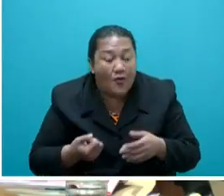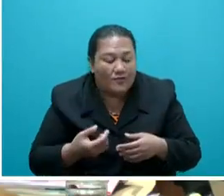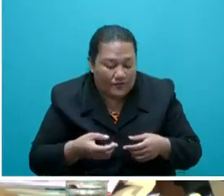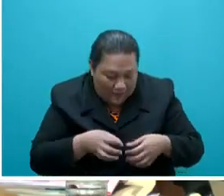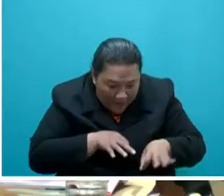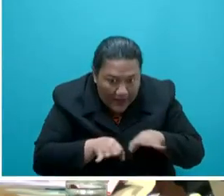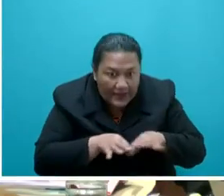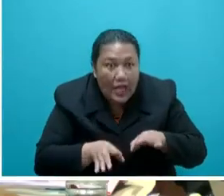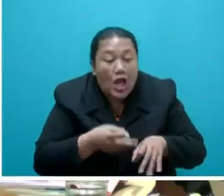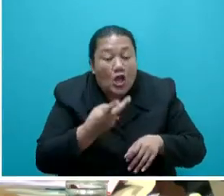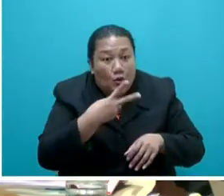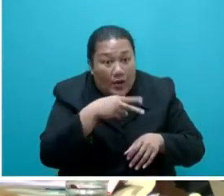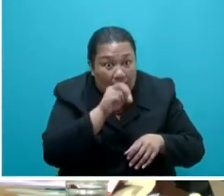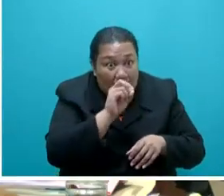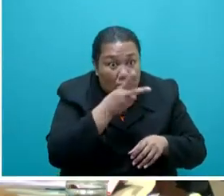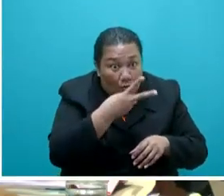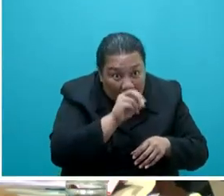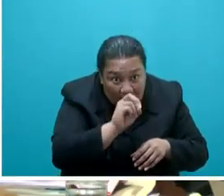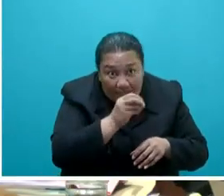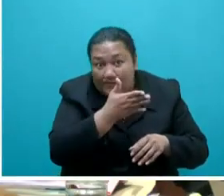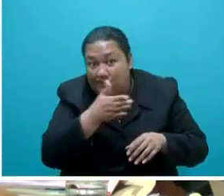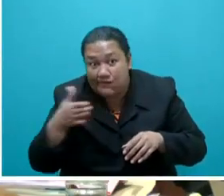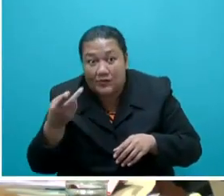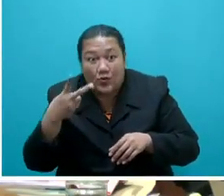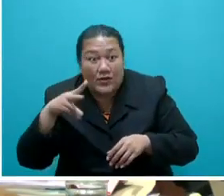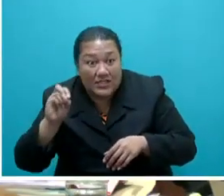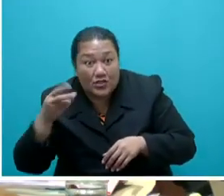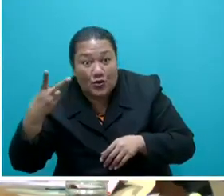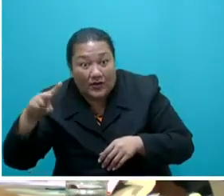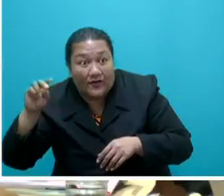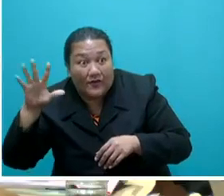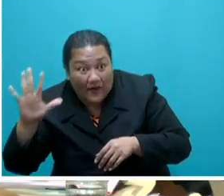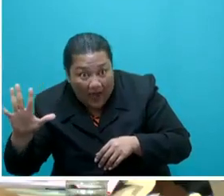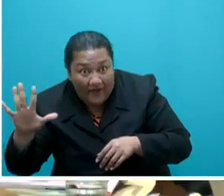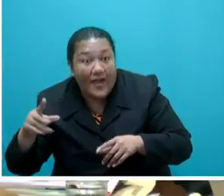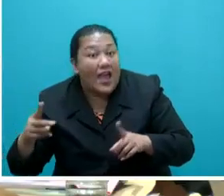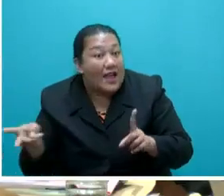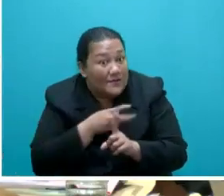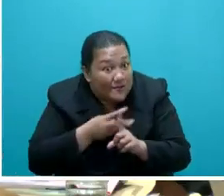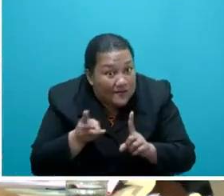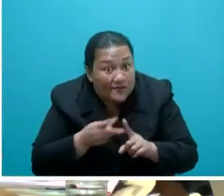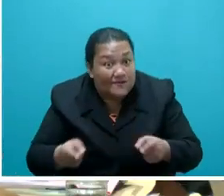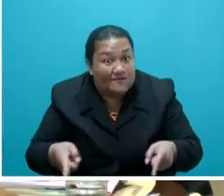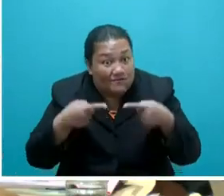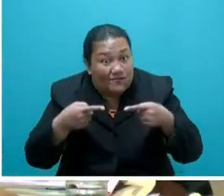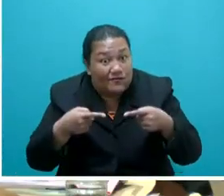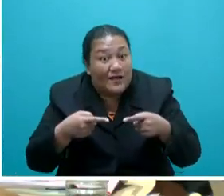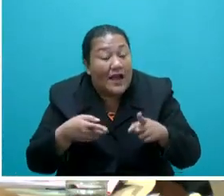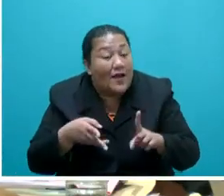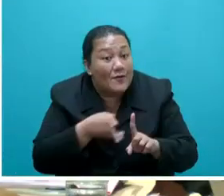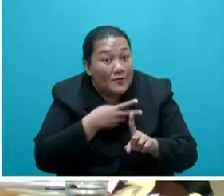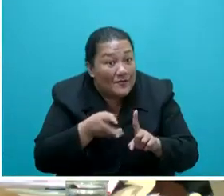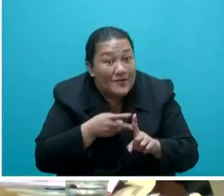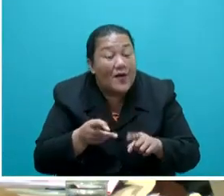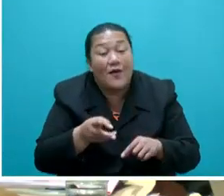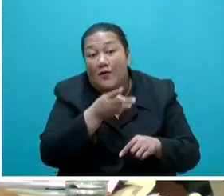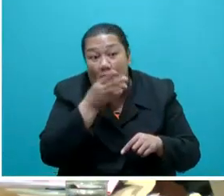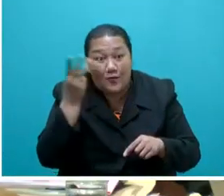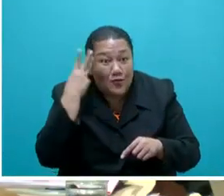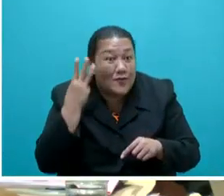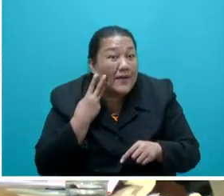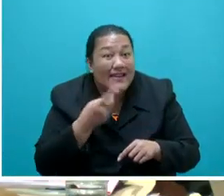to 2025, of which elimination of violence against women and girls is a key component. The government